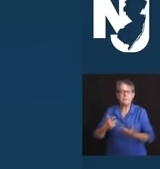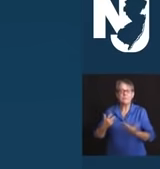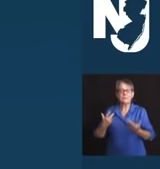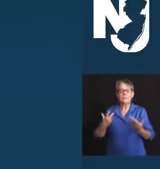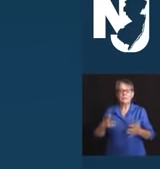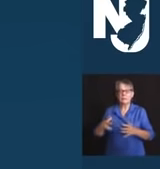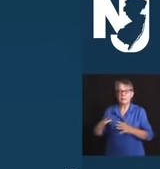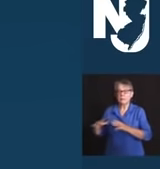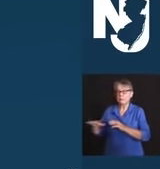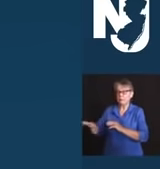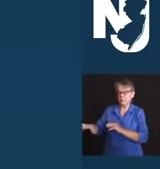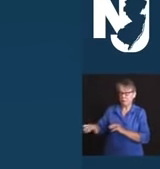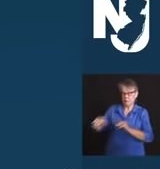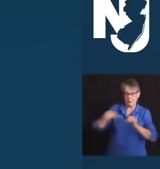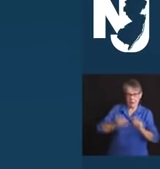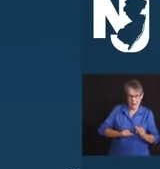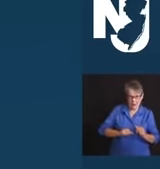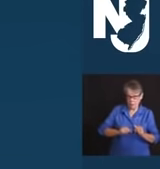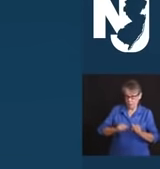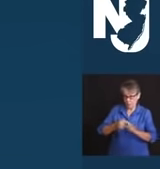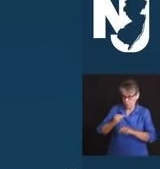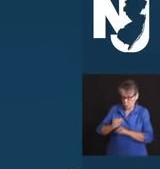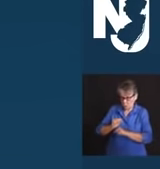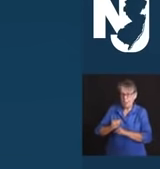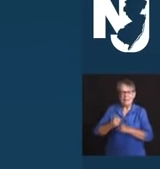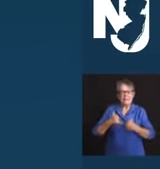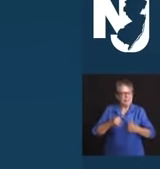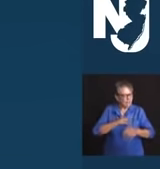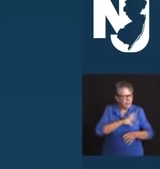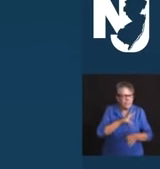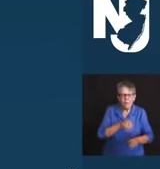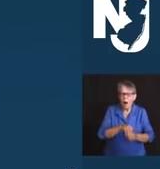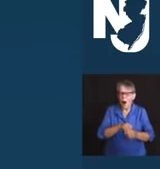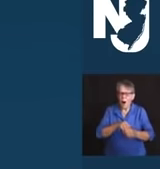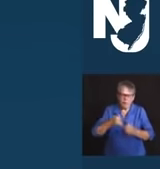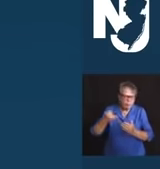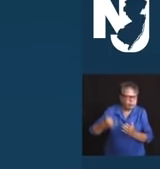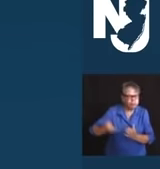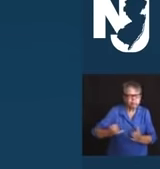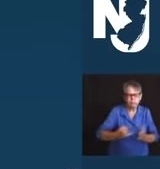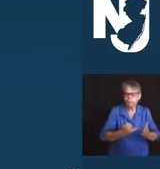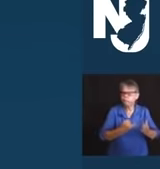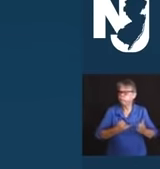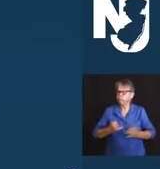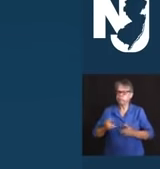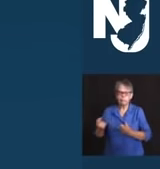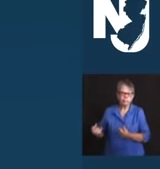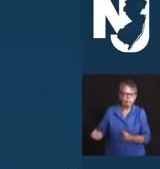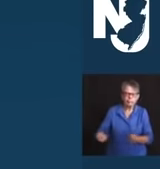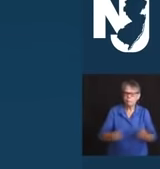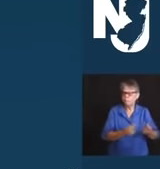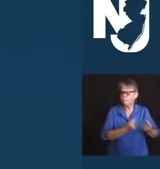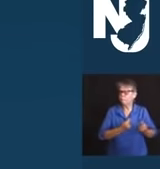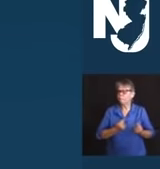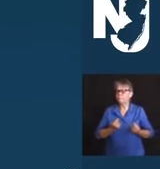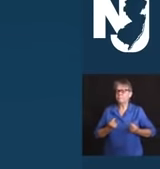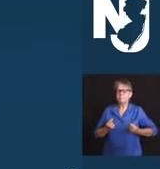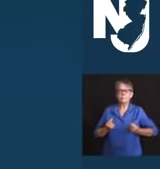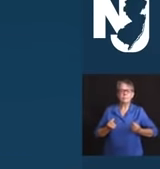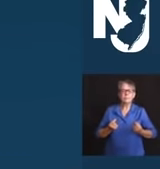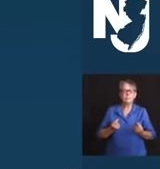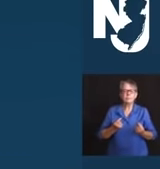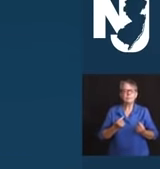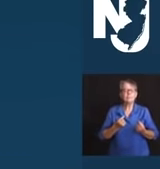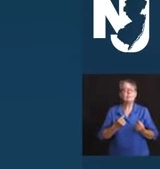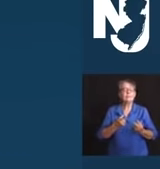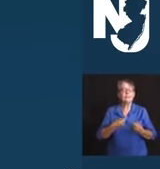15-year-old granddaughter, Hannah, who has created her own project on Facebook called Faces of COVID